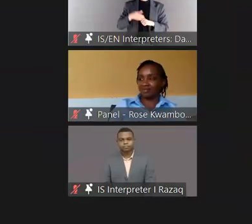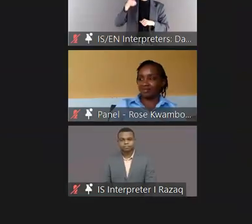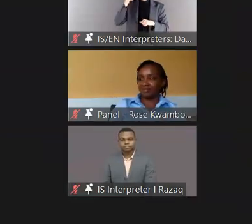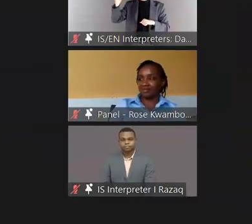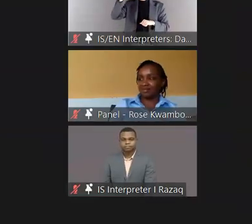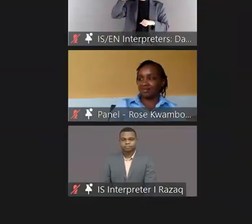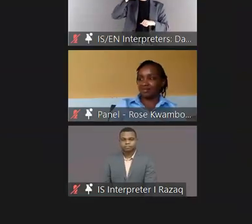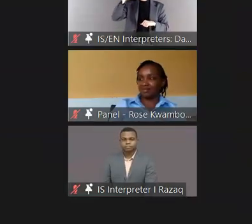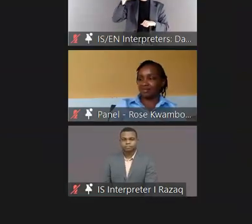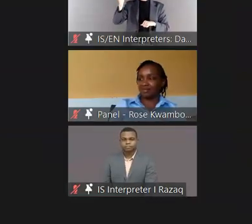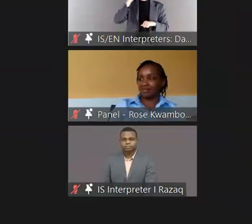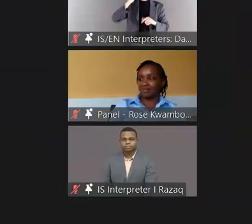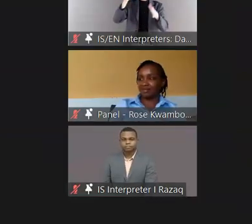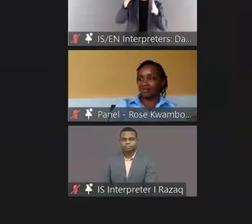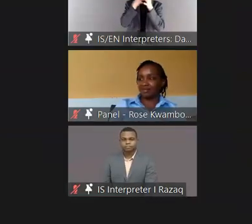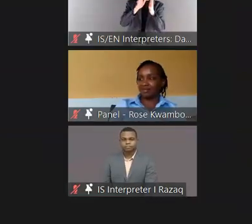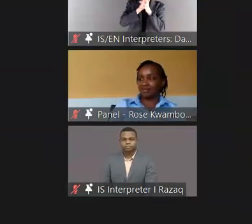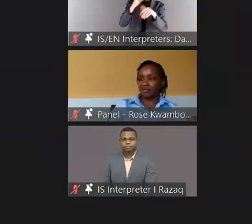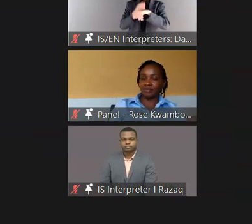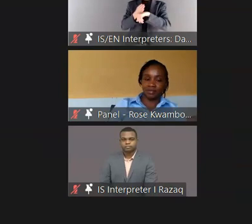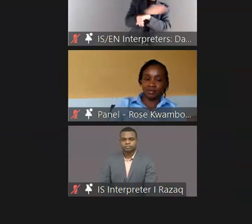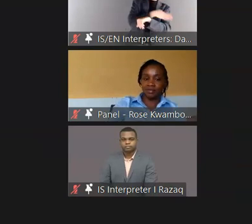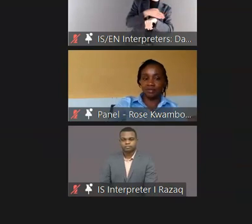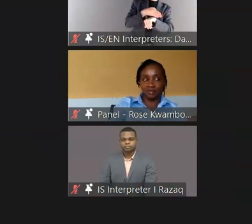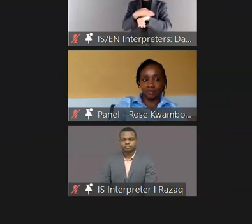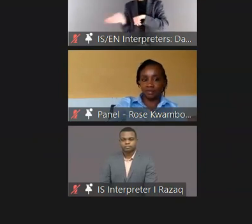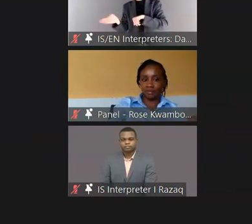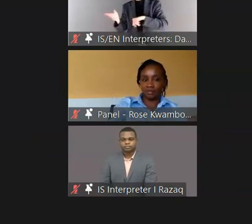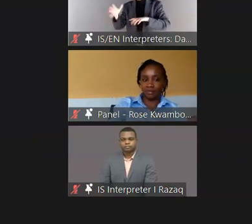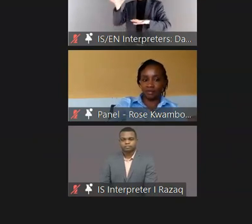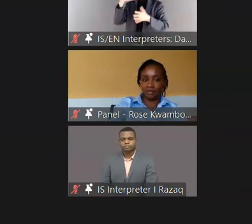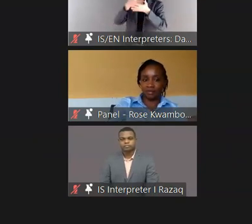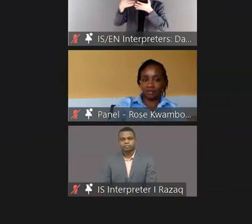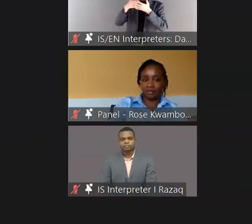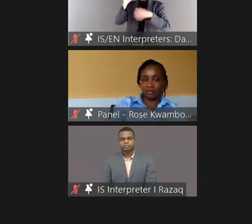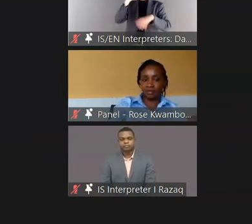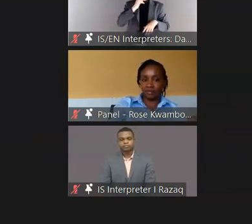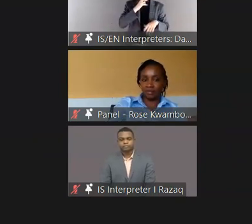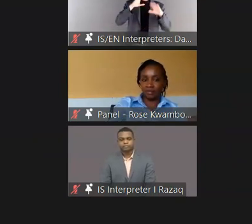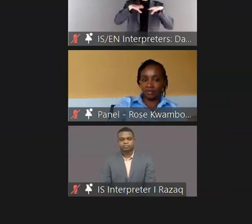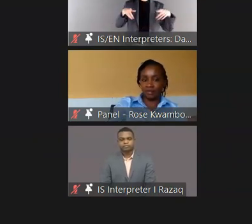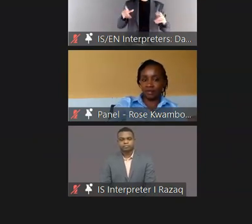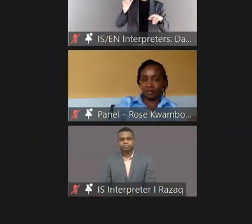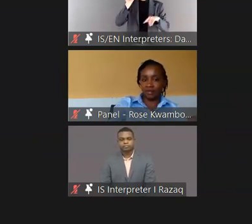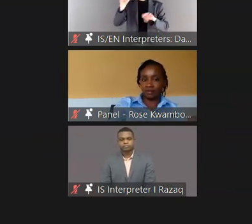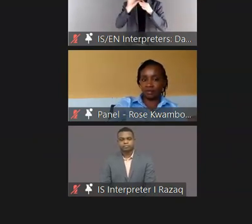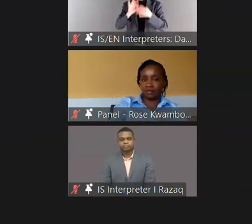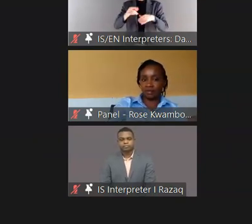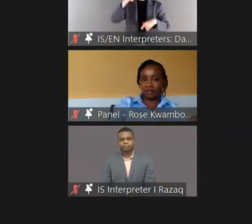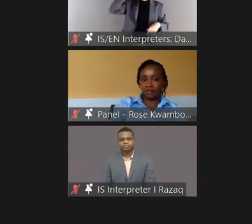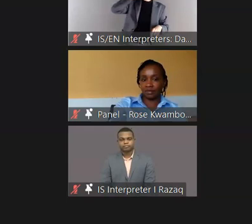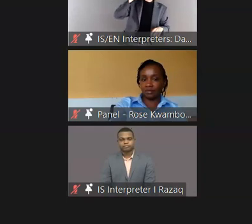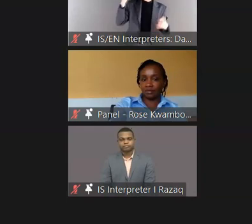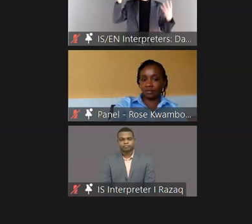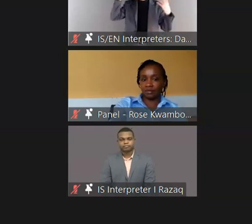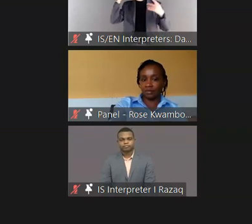about prelingual and postlingual deafness, a little bit about hearing technology, and then she's going to take us through